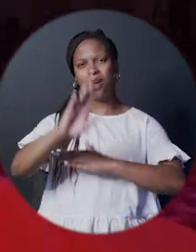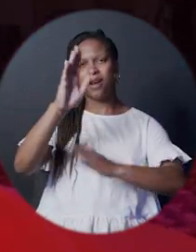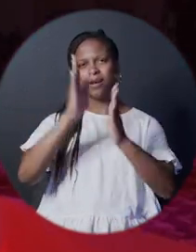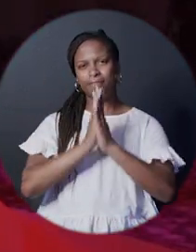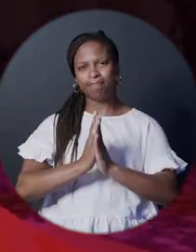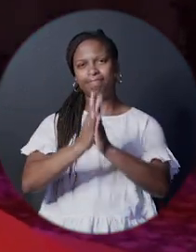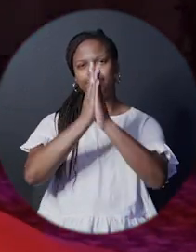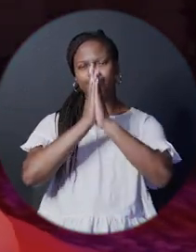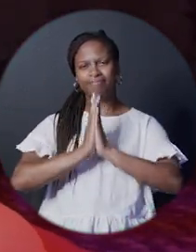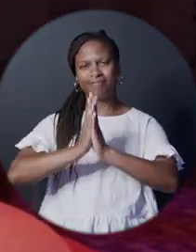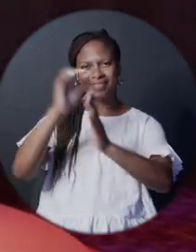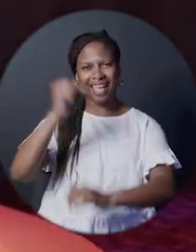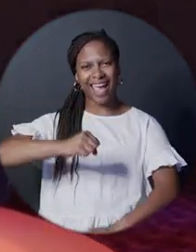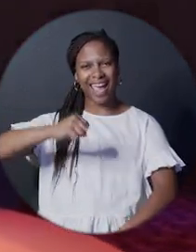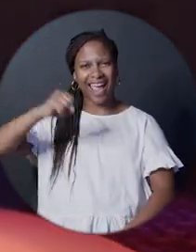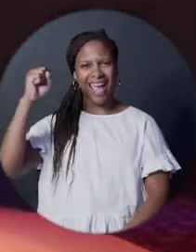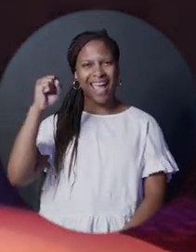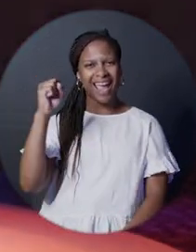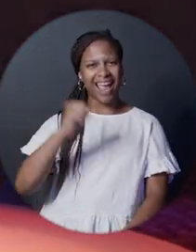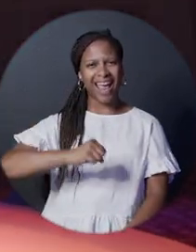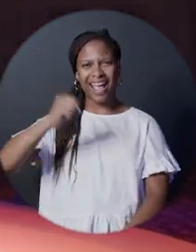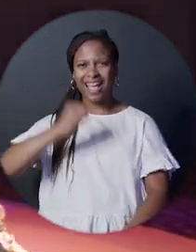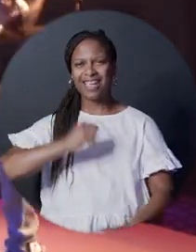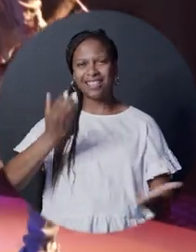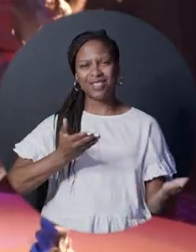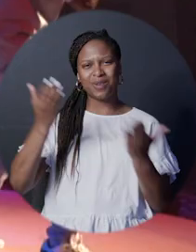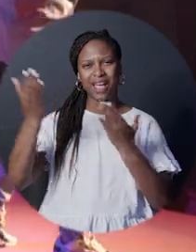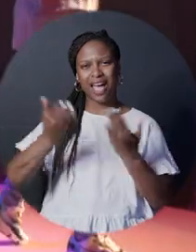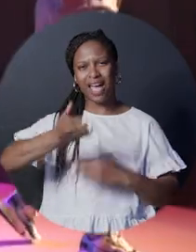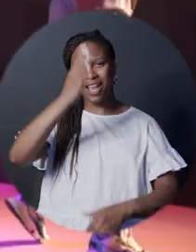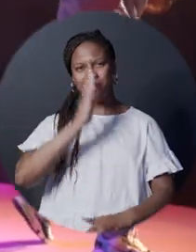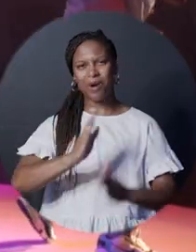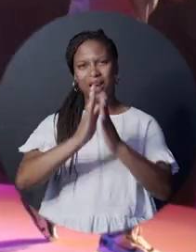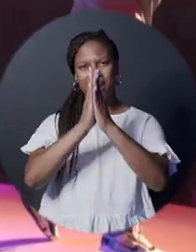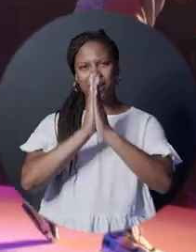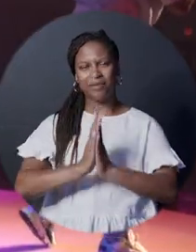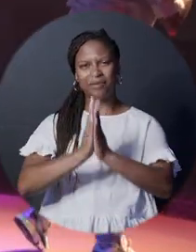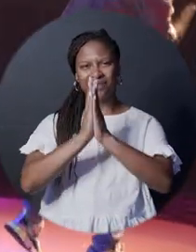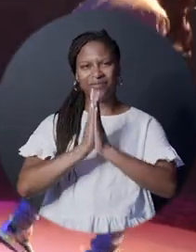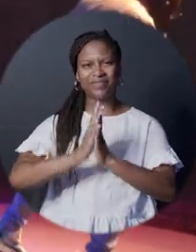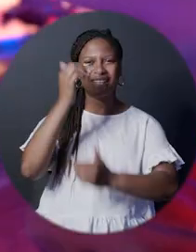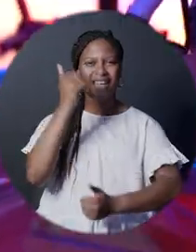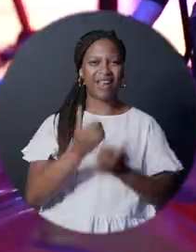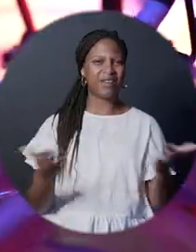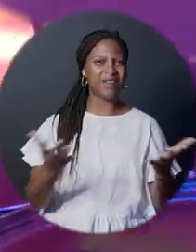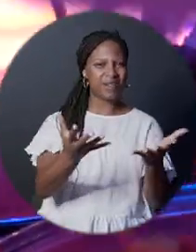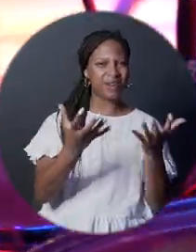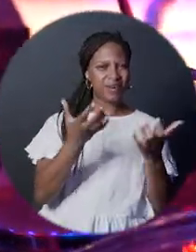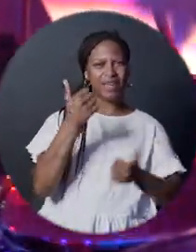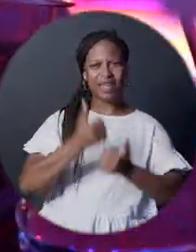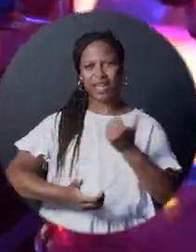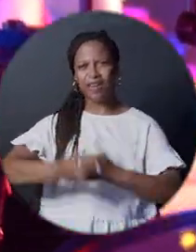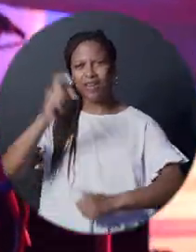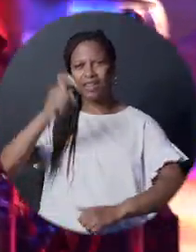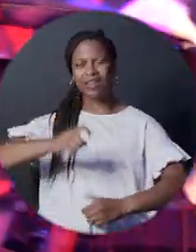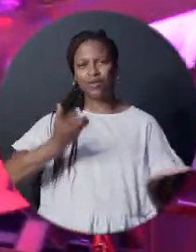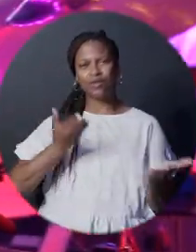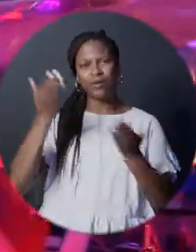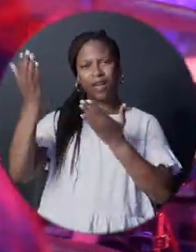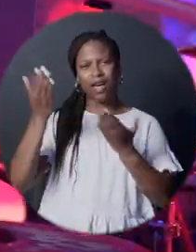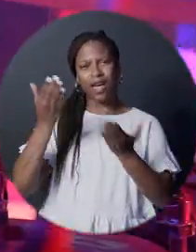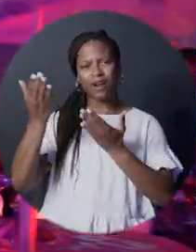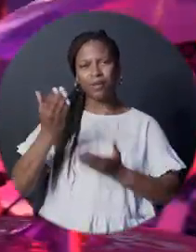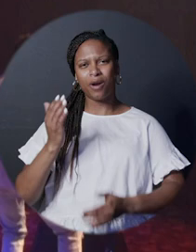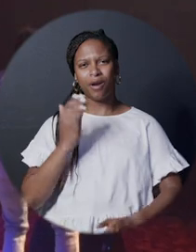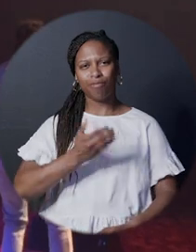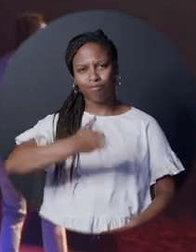everything you say. God in prayer. Yeah, yeah, when we take it to God in prayer. Everything you want,